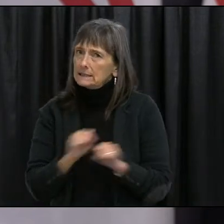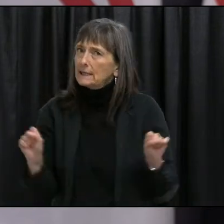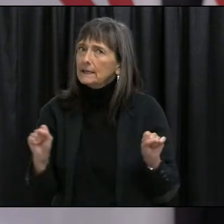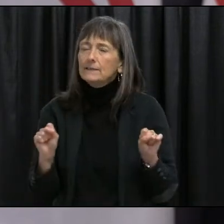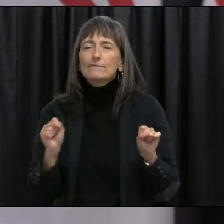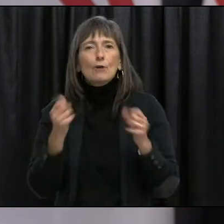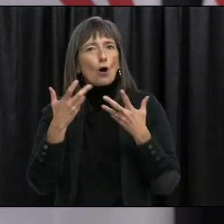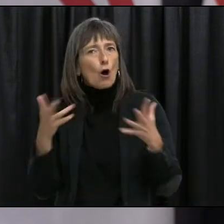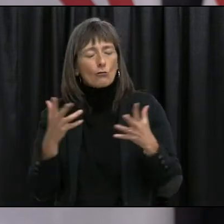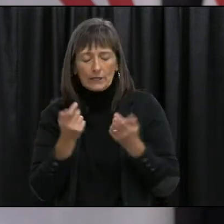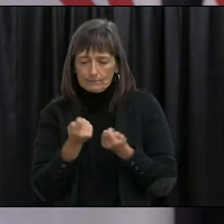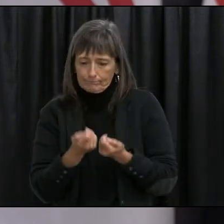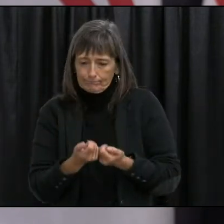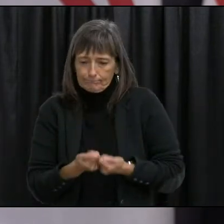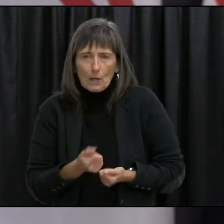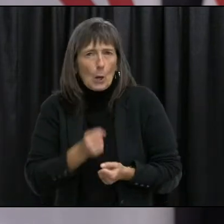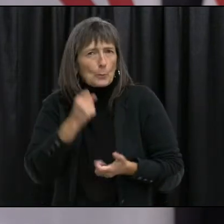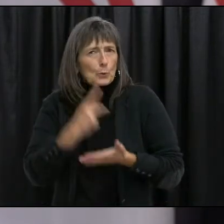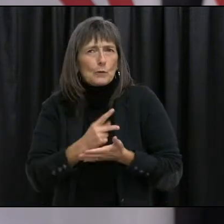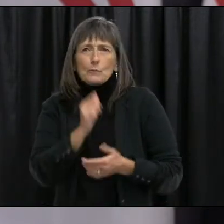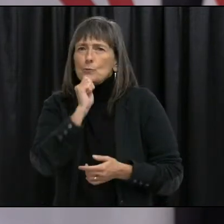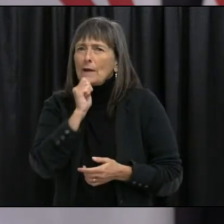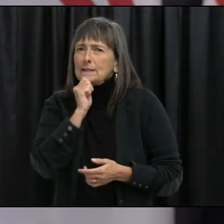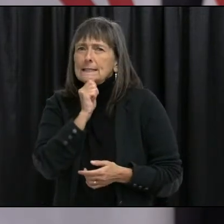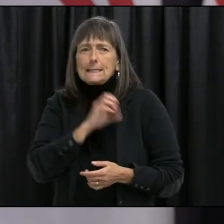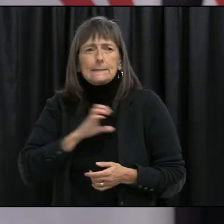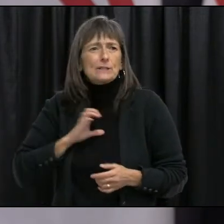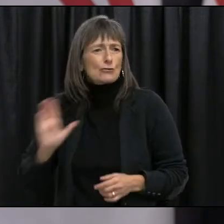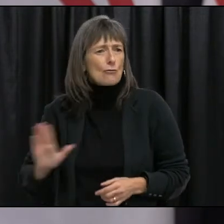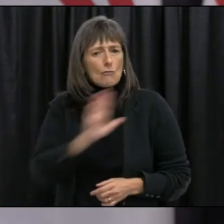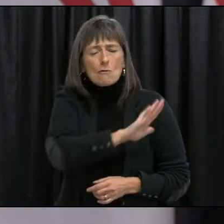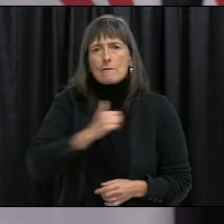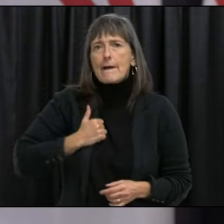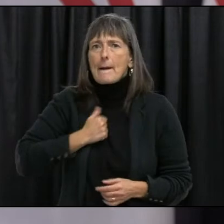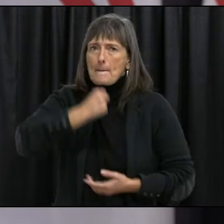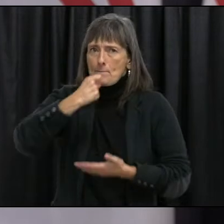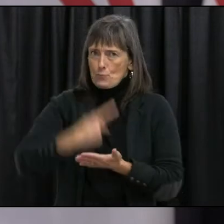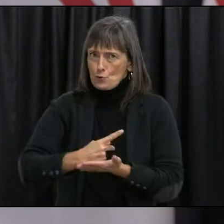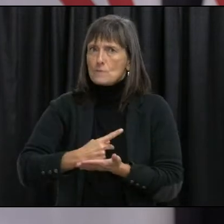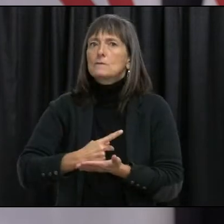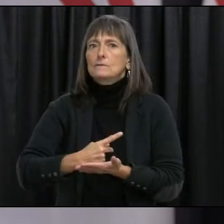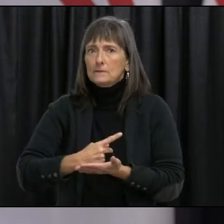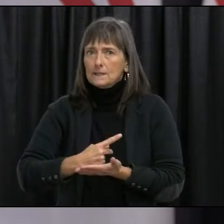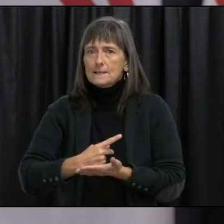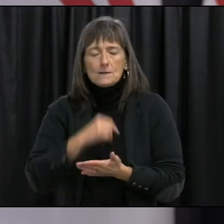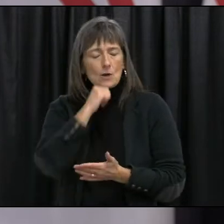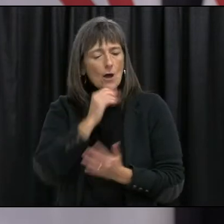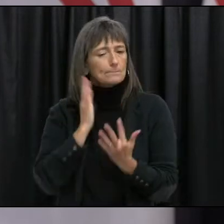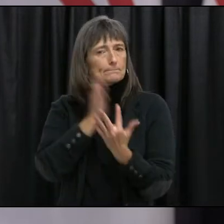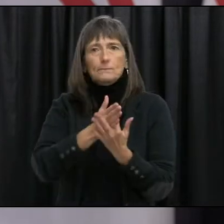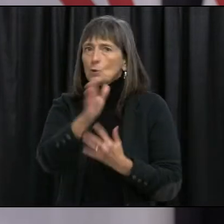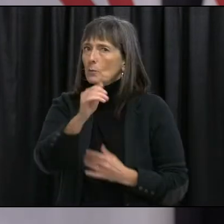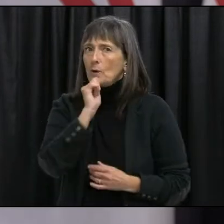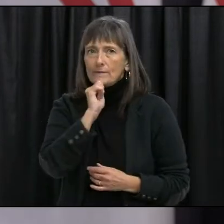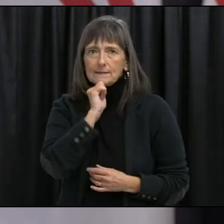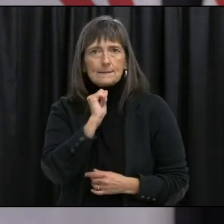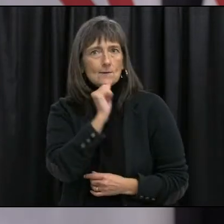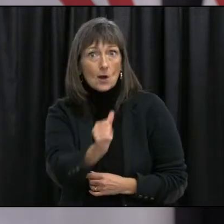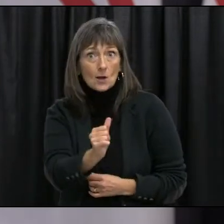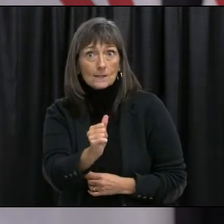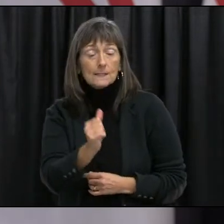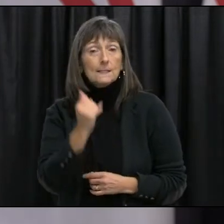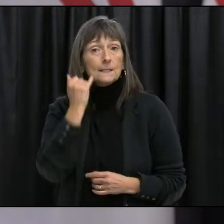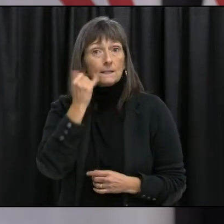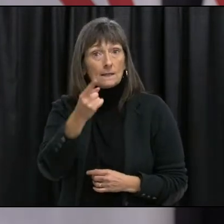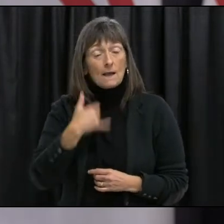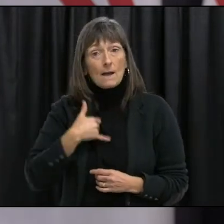been vetted. It's been approved by every privacy commissioner in Canada. And I would encourage anyone who has a